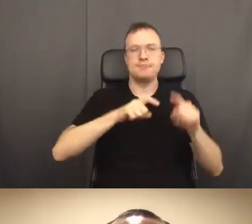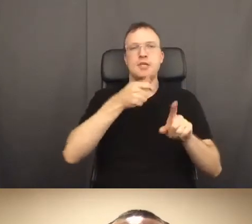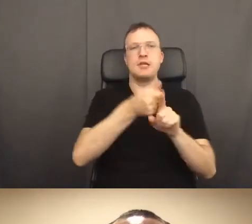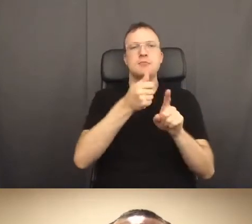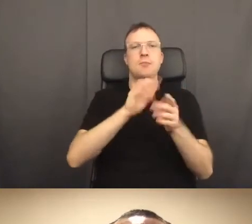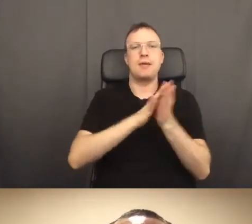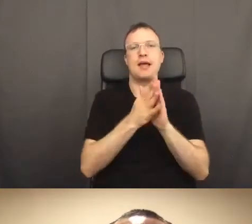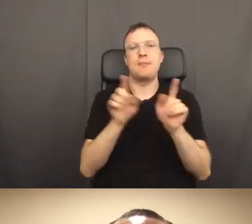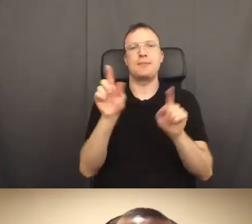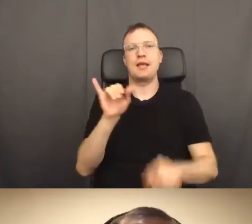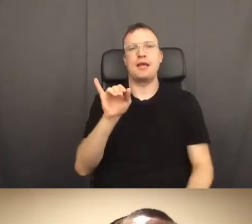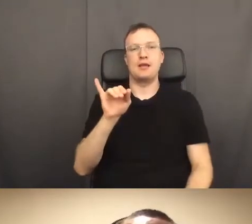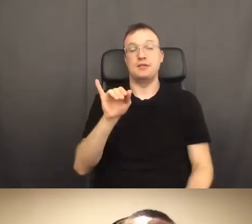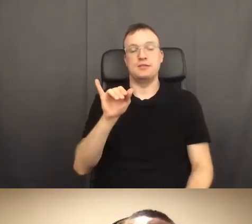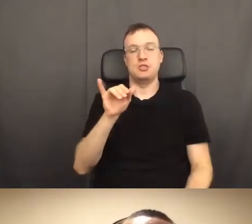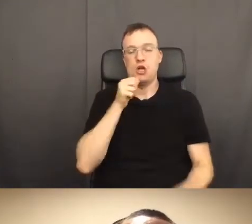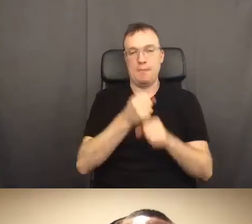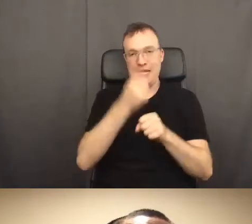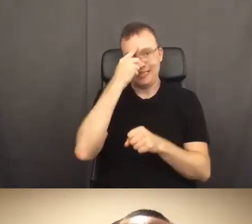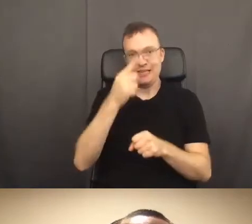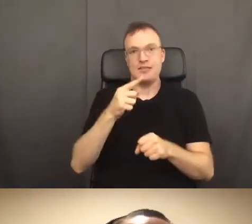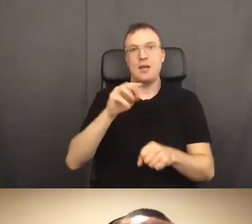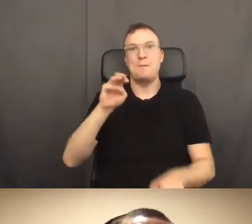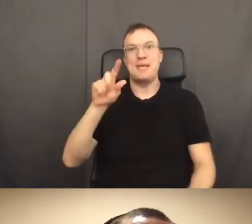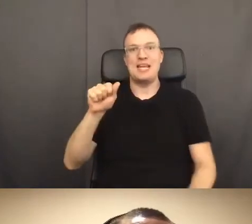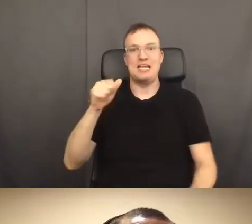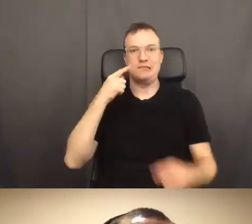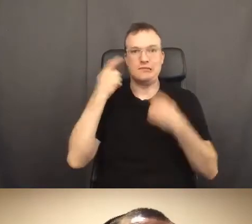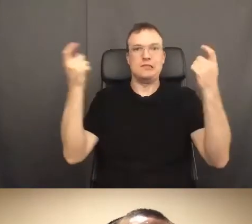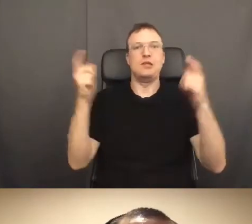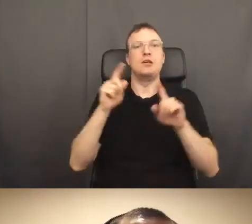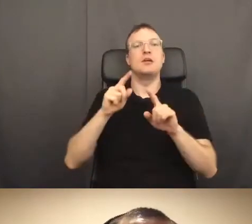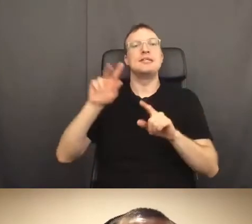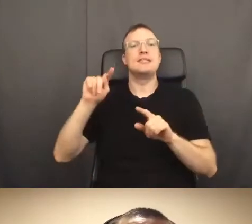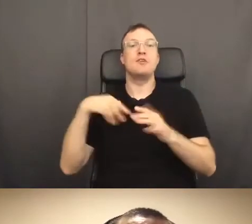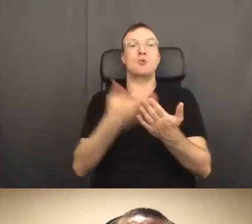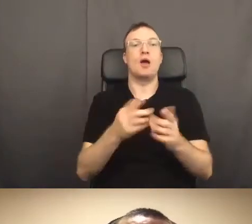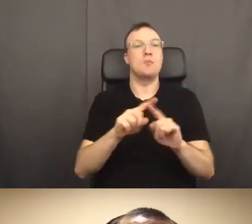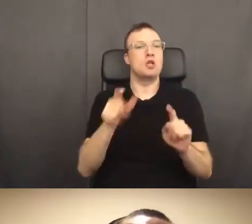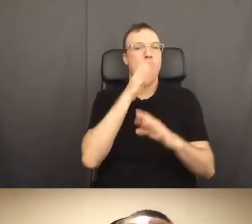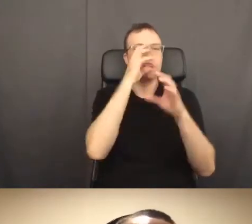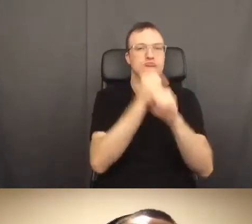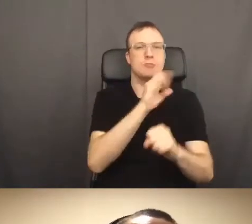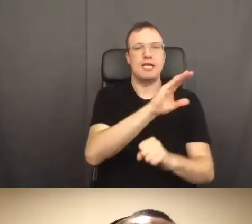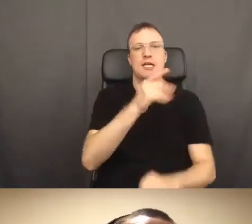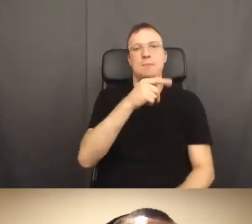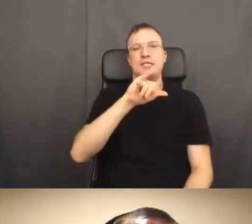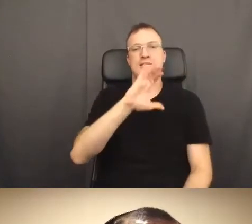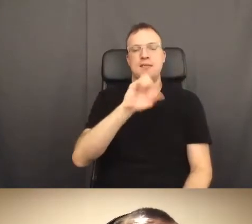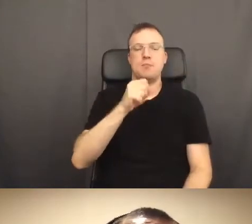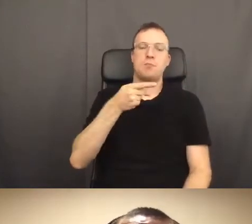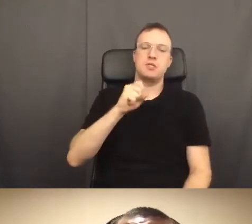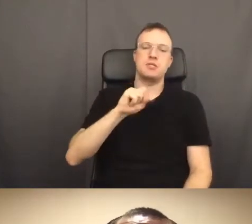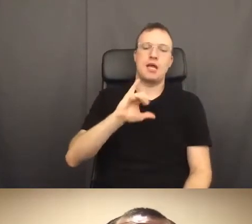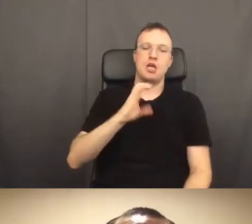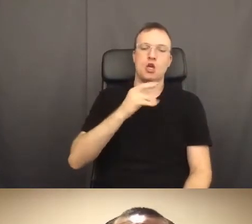star, the TV would come, but they're not so interested in his psychosis. They'd rather they